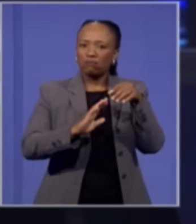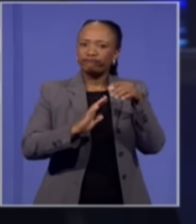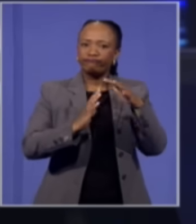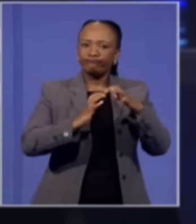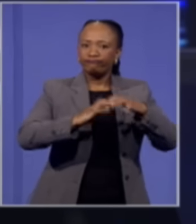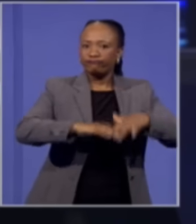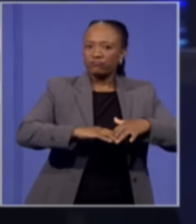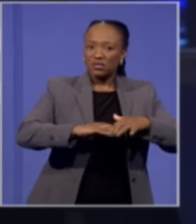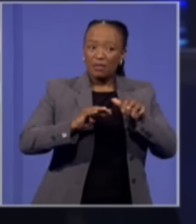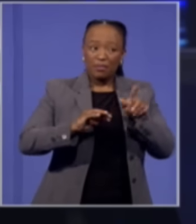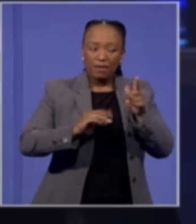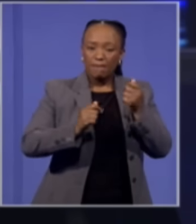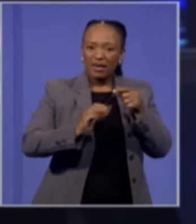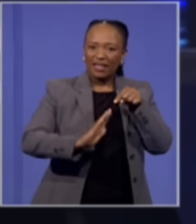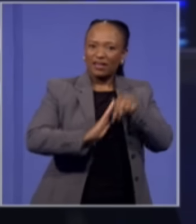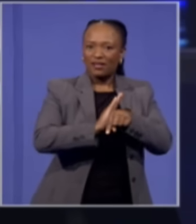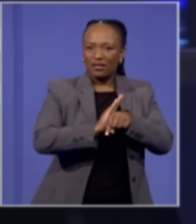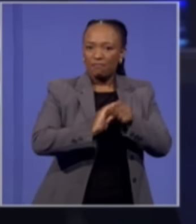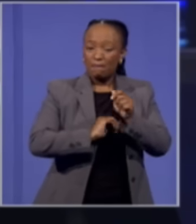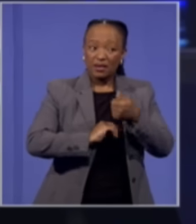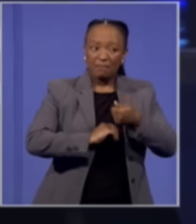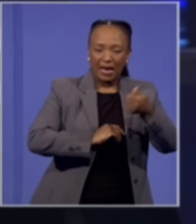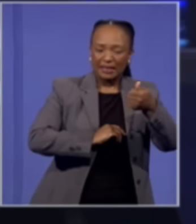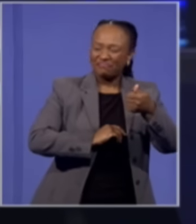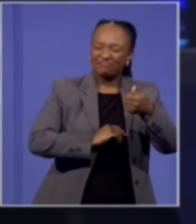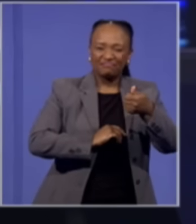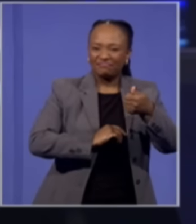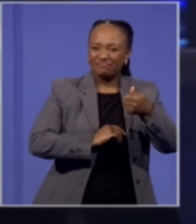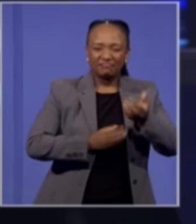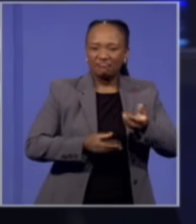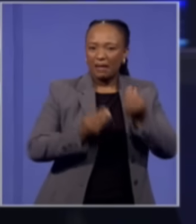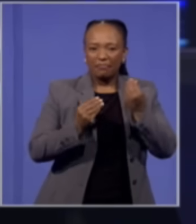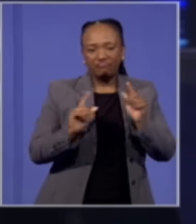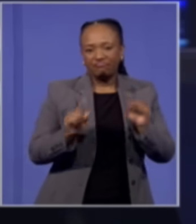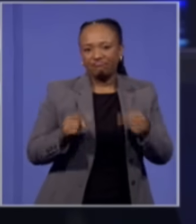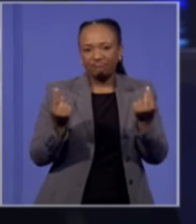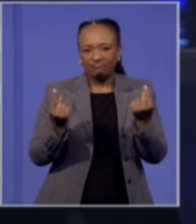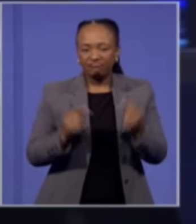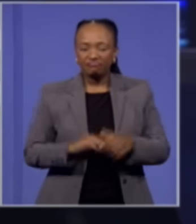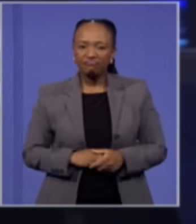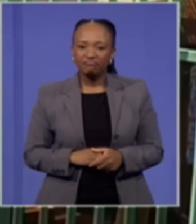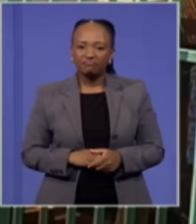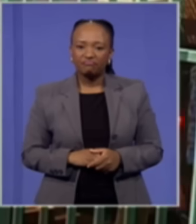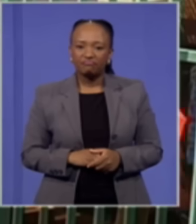ba hlola ba fumana ditjhelete tsa bona tseo ba di bolokileng ka thata.